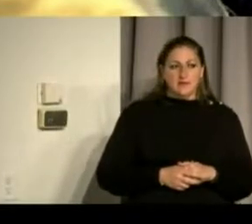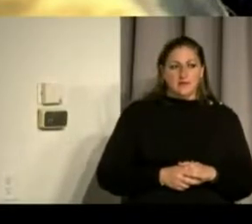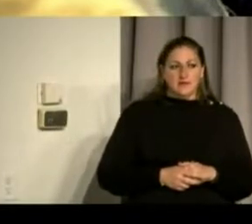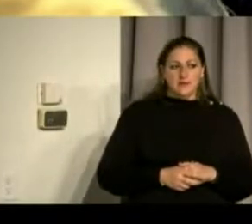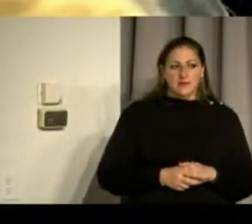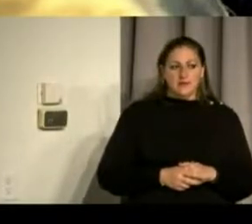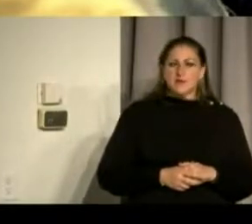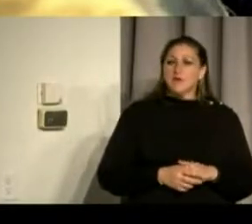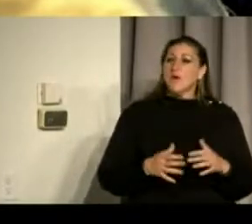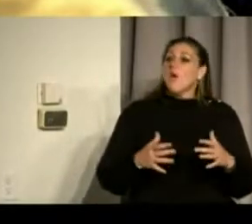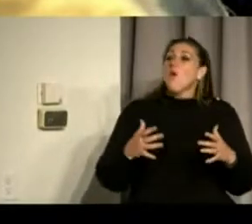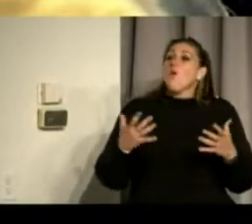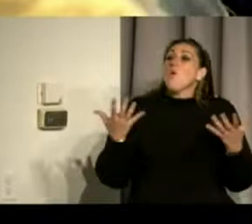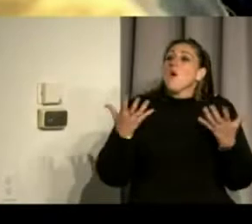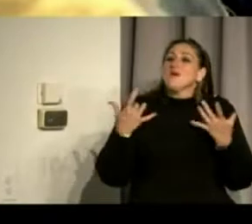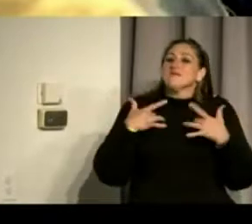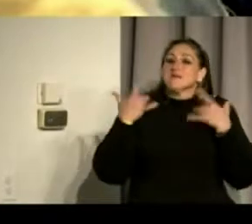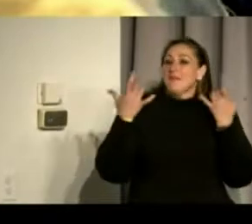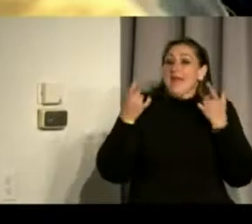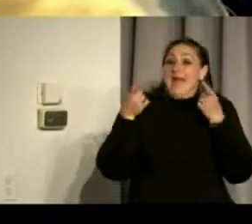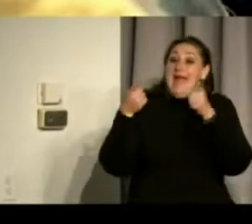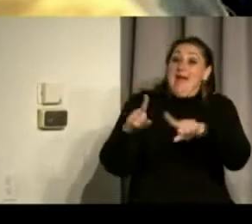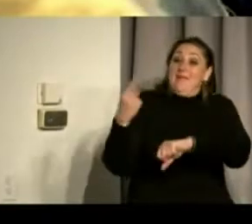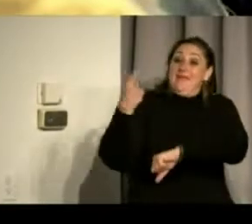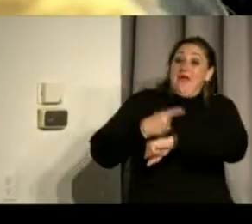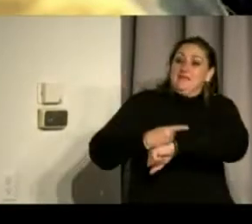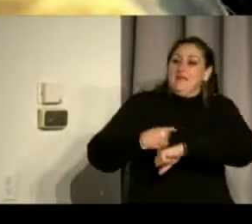What if something happened there that day? I didn't do that.